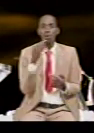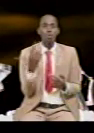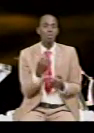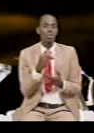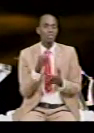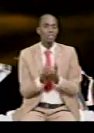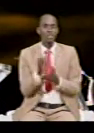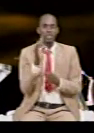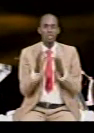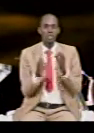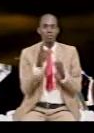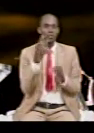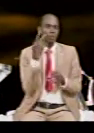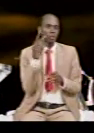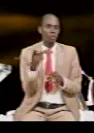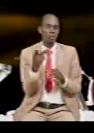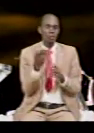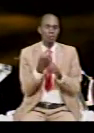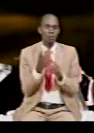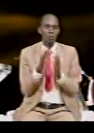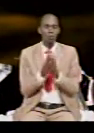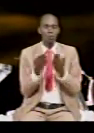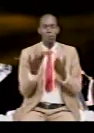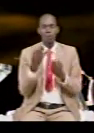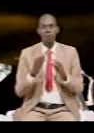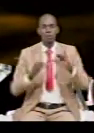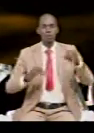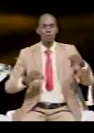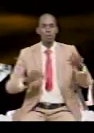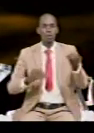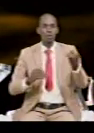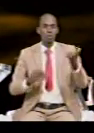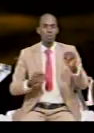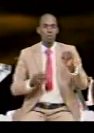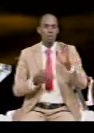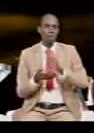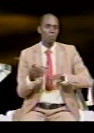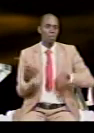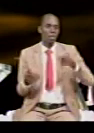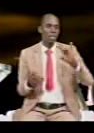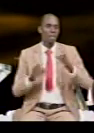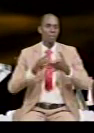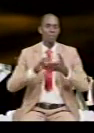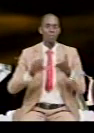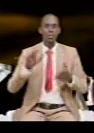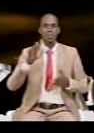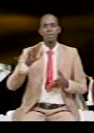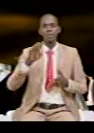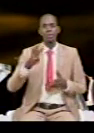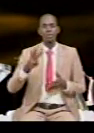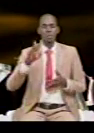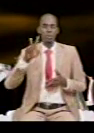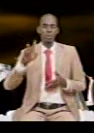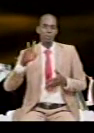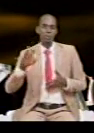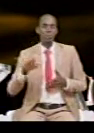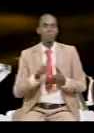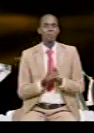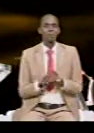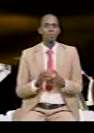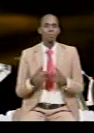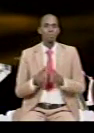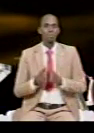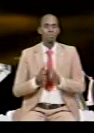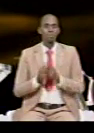if you look at John's Gospel chapter 8, in verses 34 and 35, the Bible says